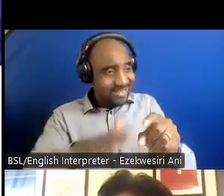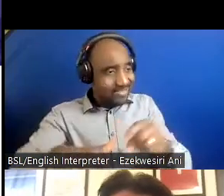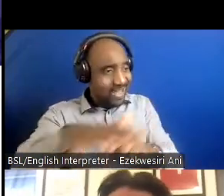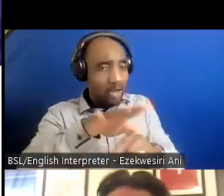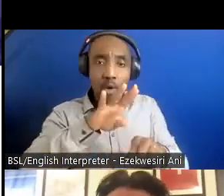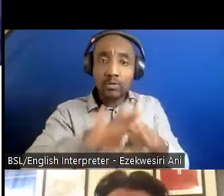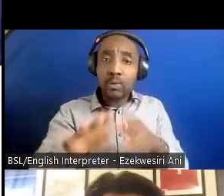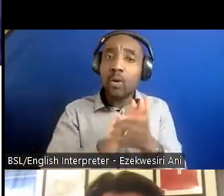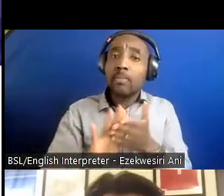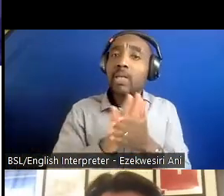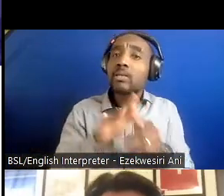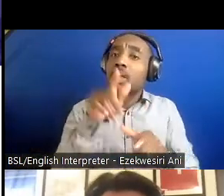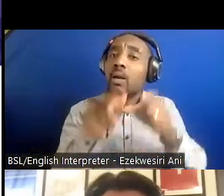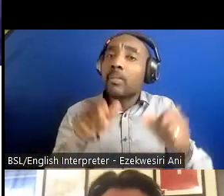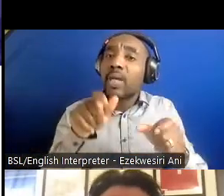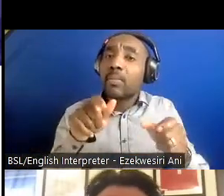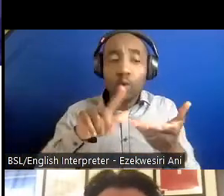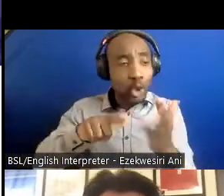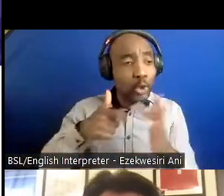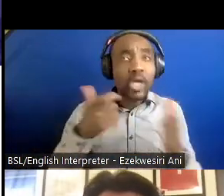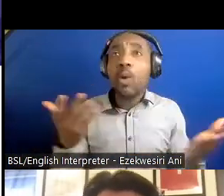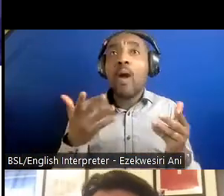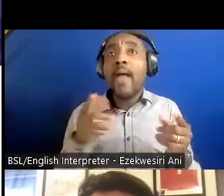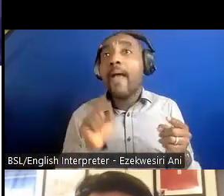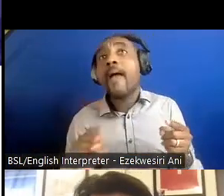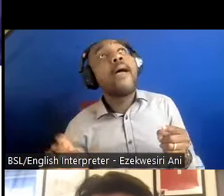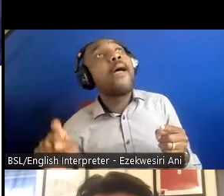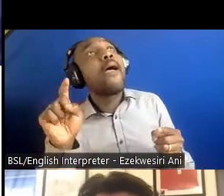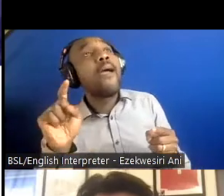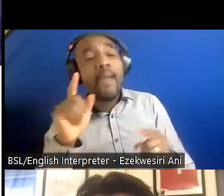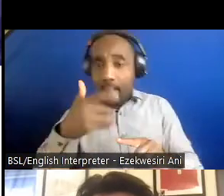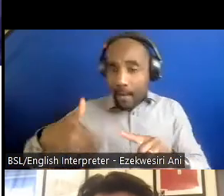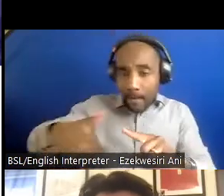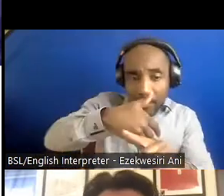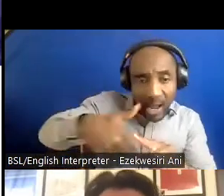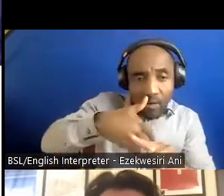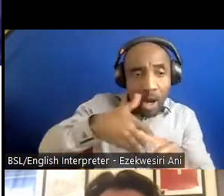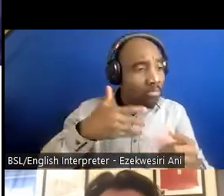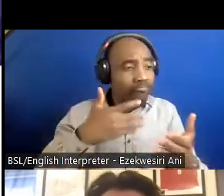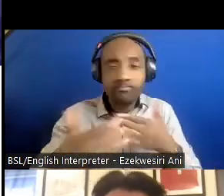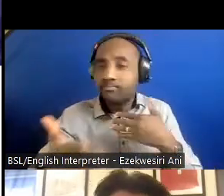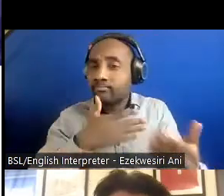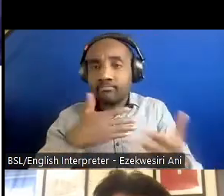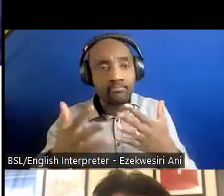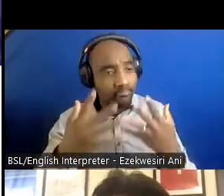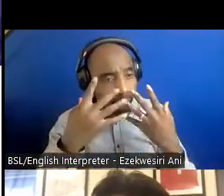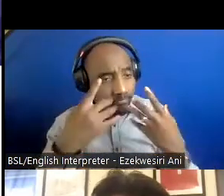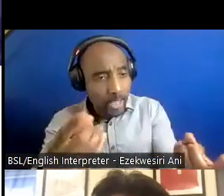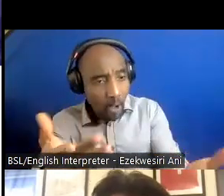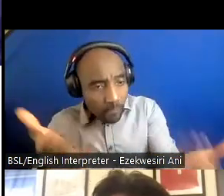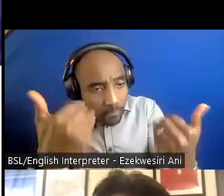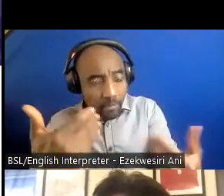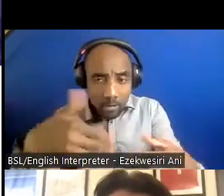everyone from wherever in the country and whatever background has the opportunity to take part in sport and physical